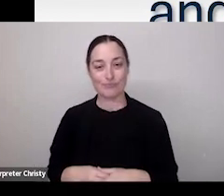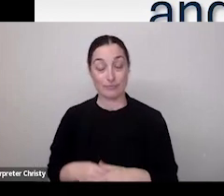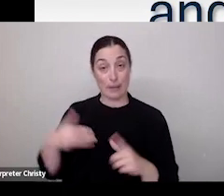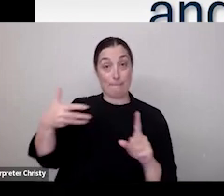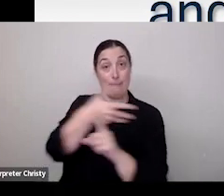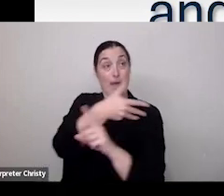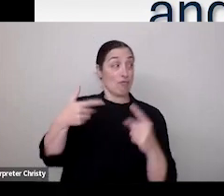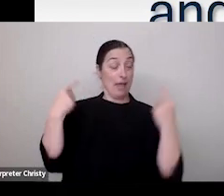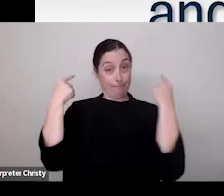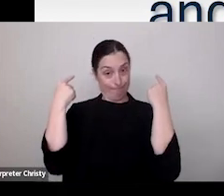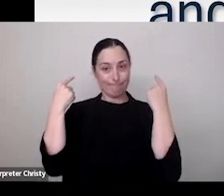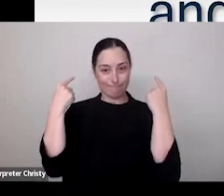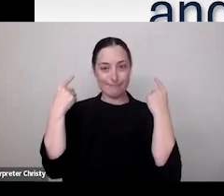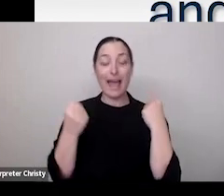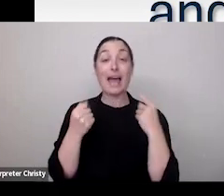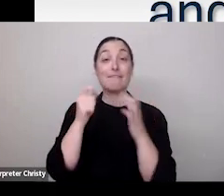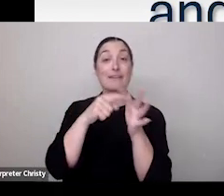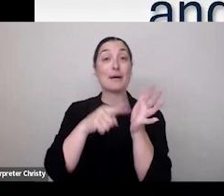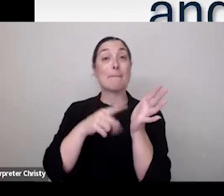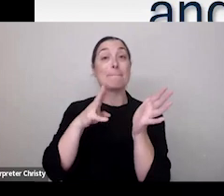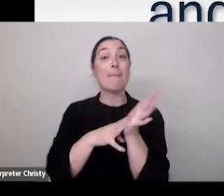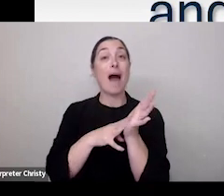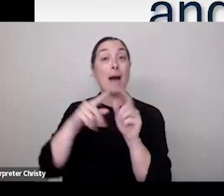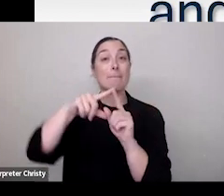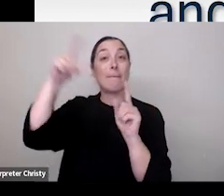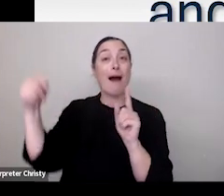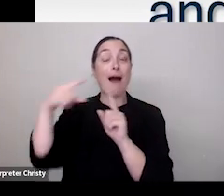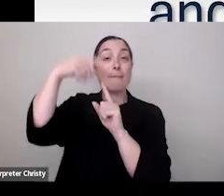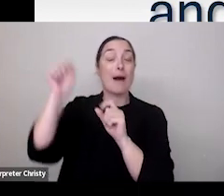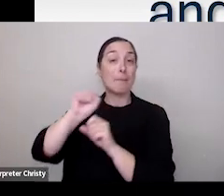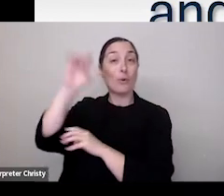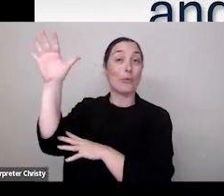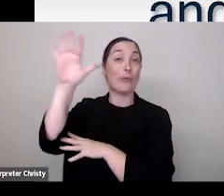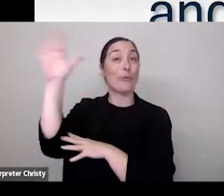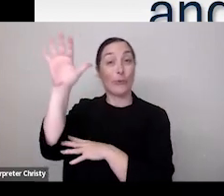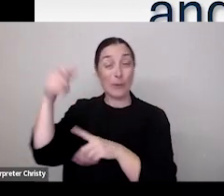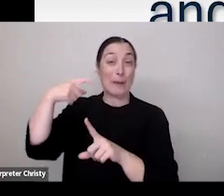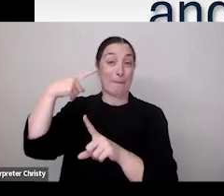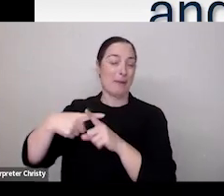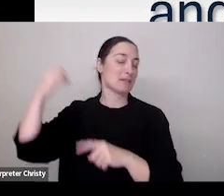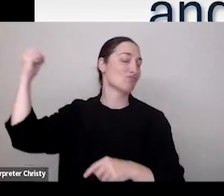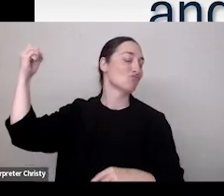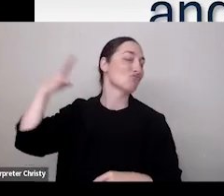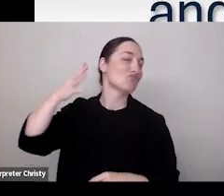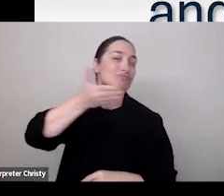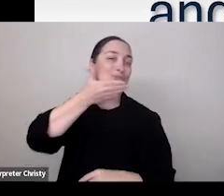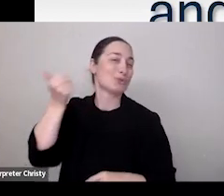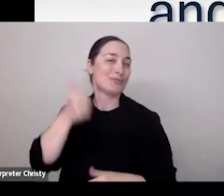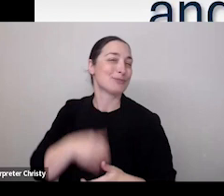background with me are some palm leaves blowing, and I have the luxury today of having the sun shining on my back while I talk to you